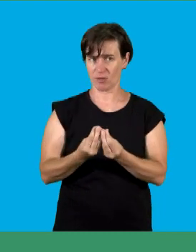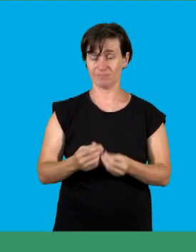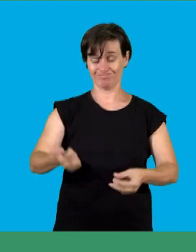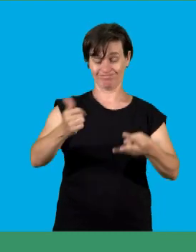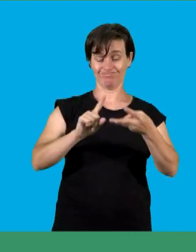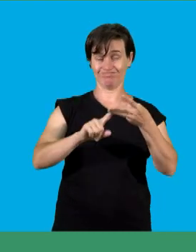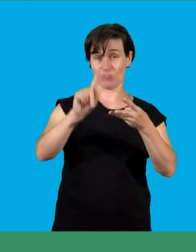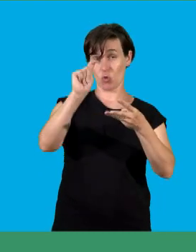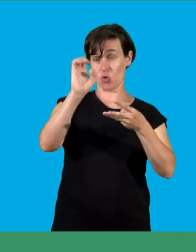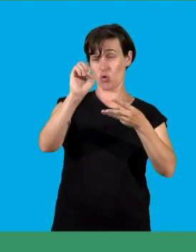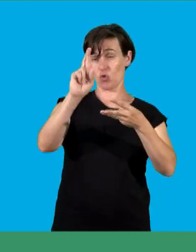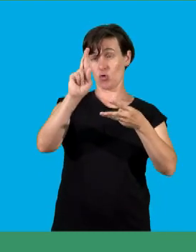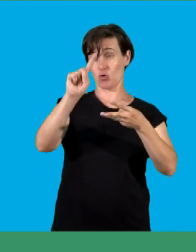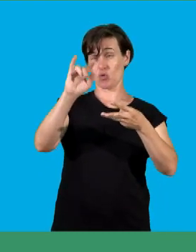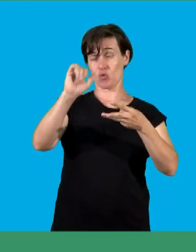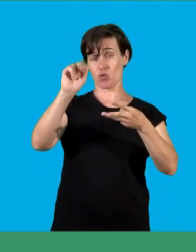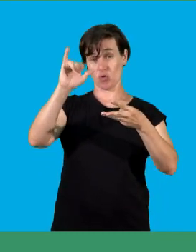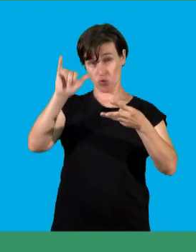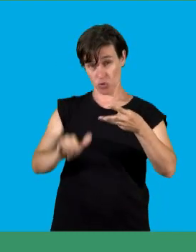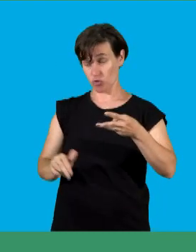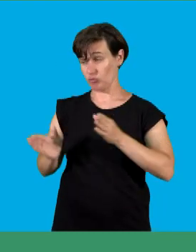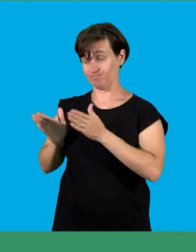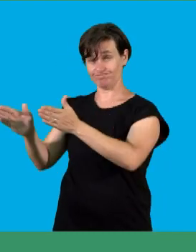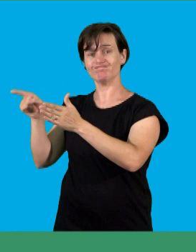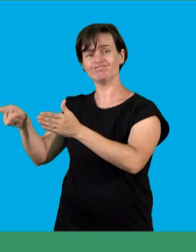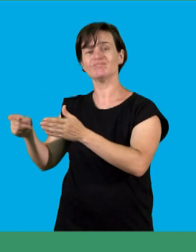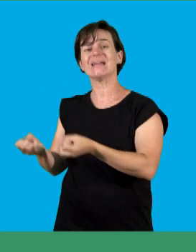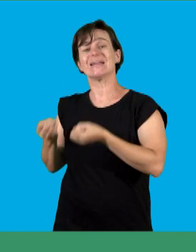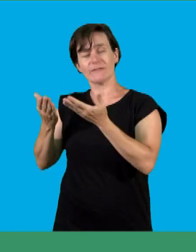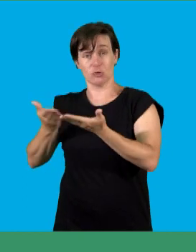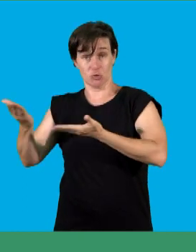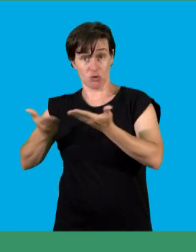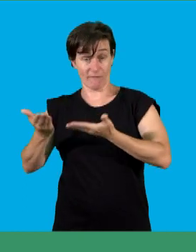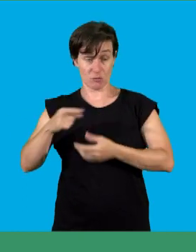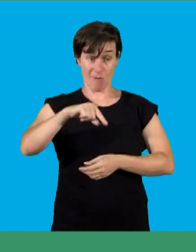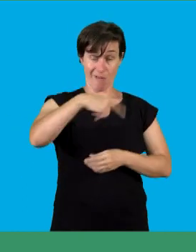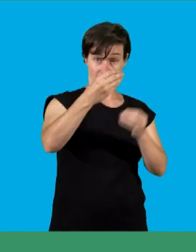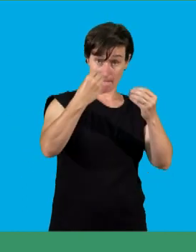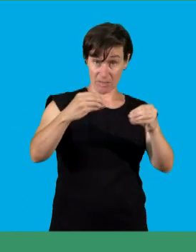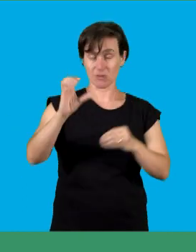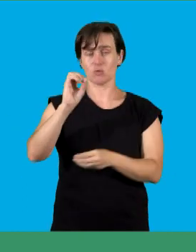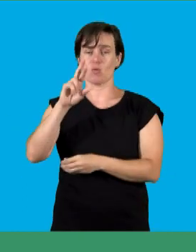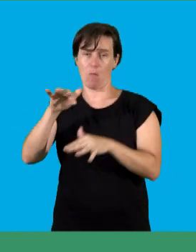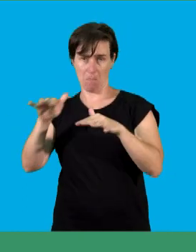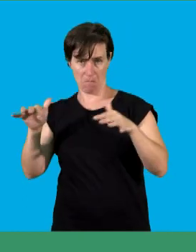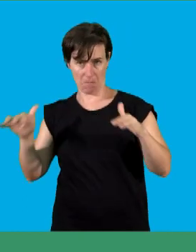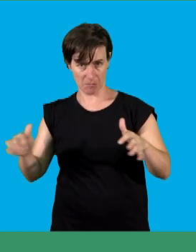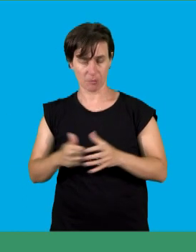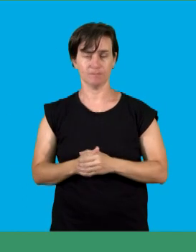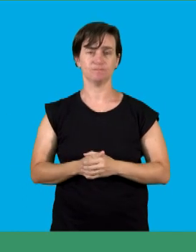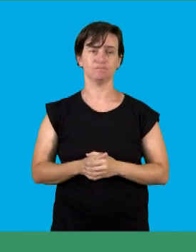tertiary sector, refers to industries that offer services to other businesses and